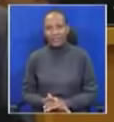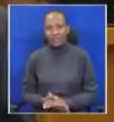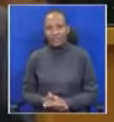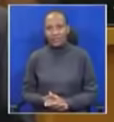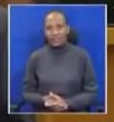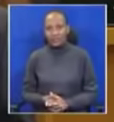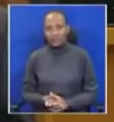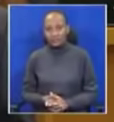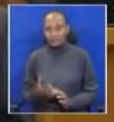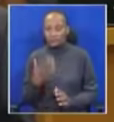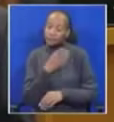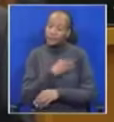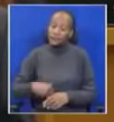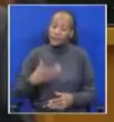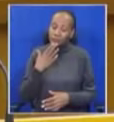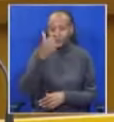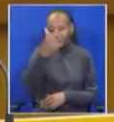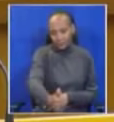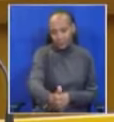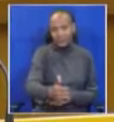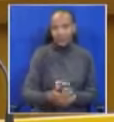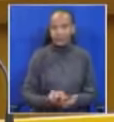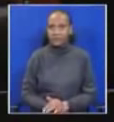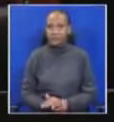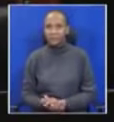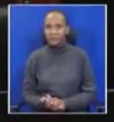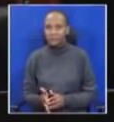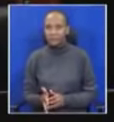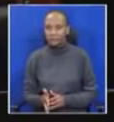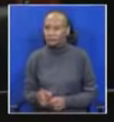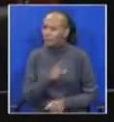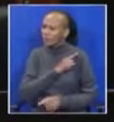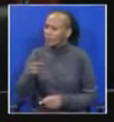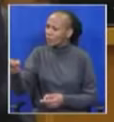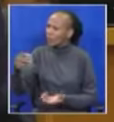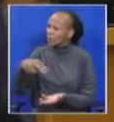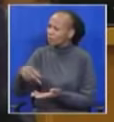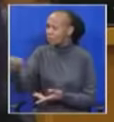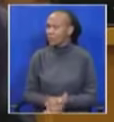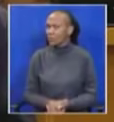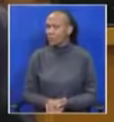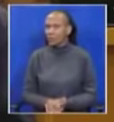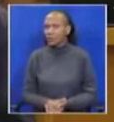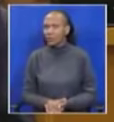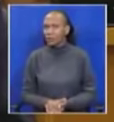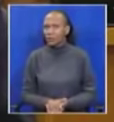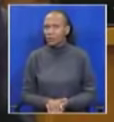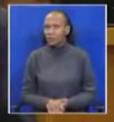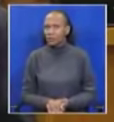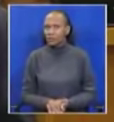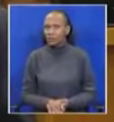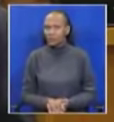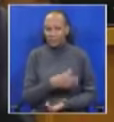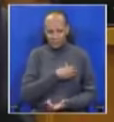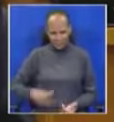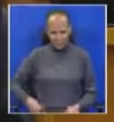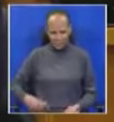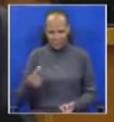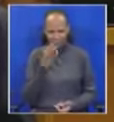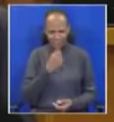Honorable President, will you just take your seat, please? Why are you rising, Honorable Steenhuisen? House Chairperson, the Honorable President told me to shut